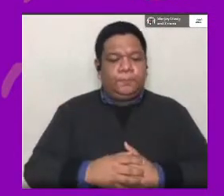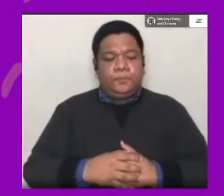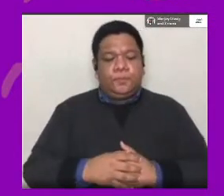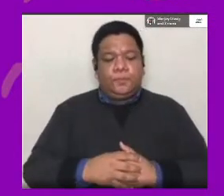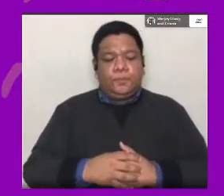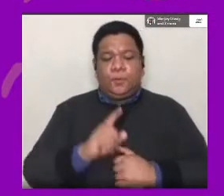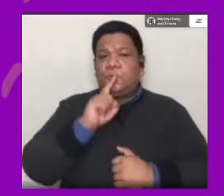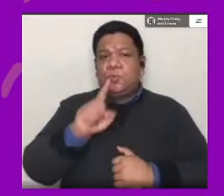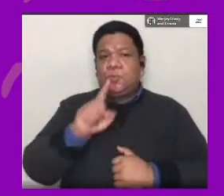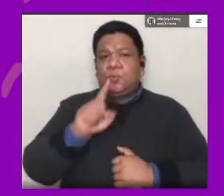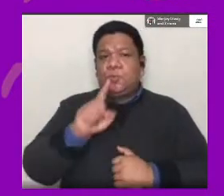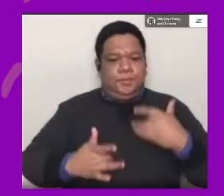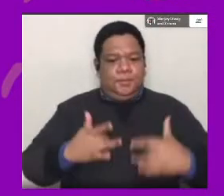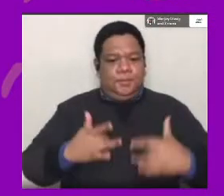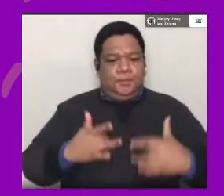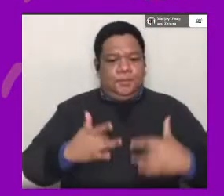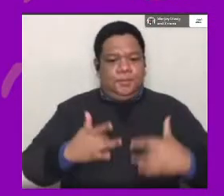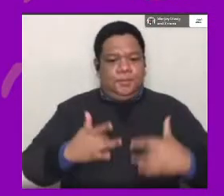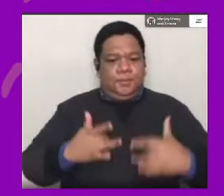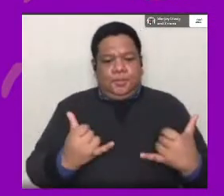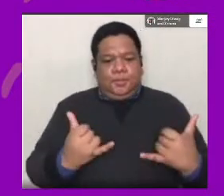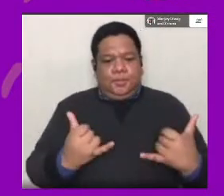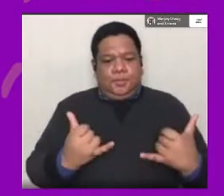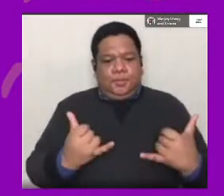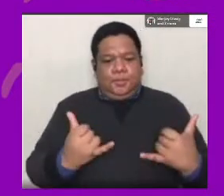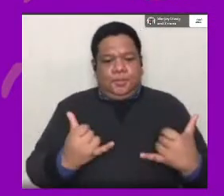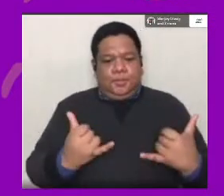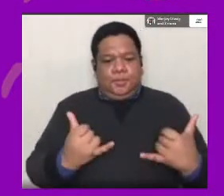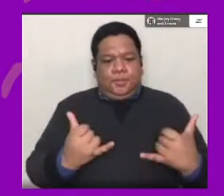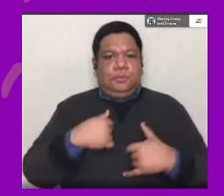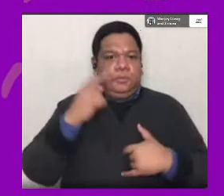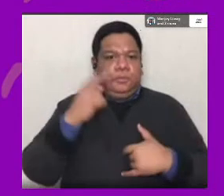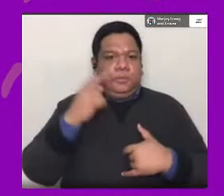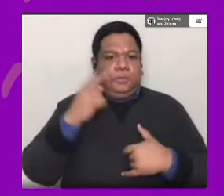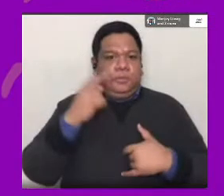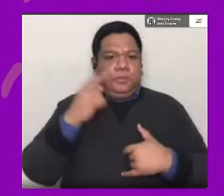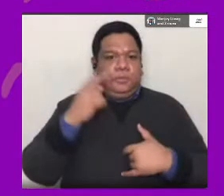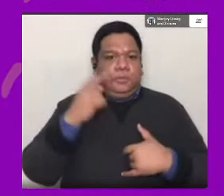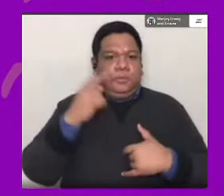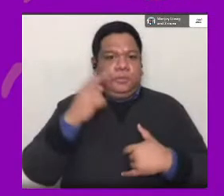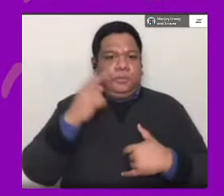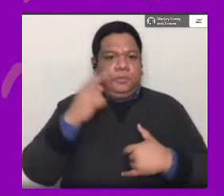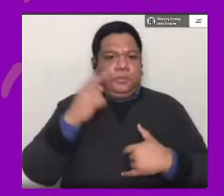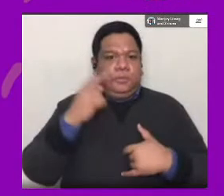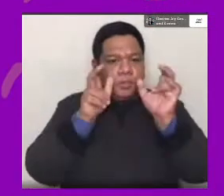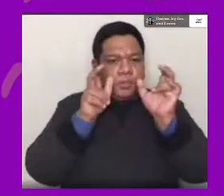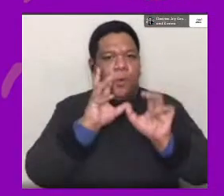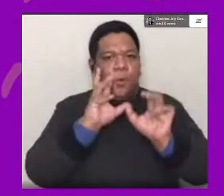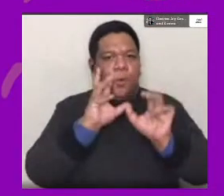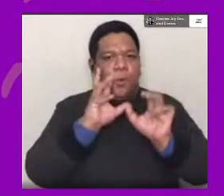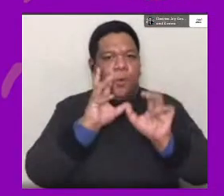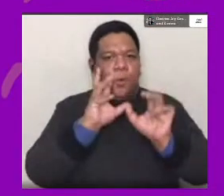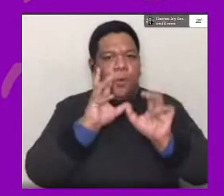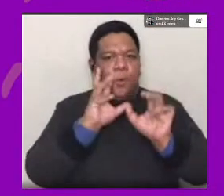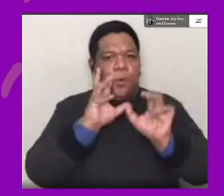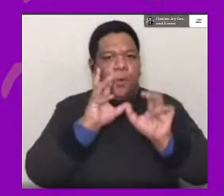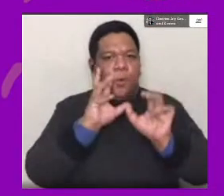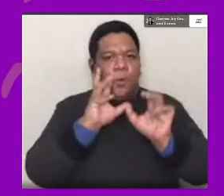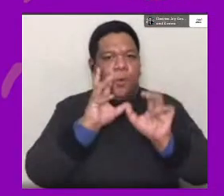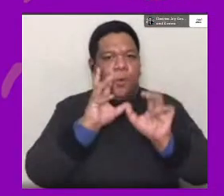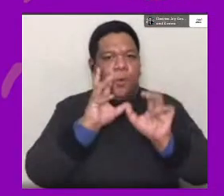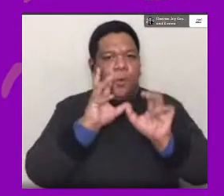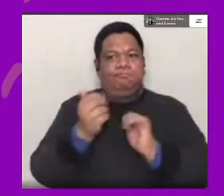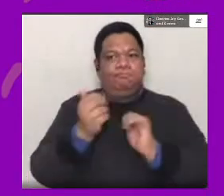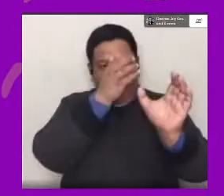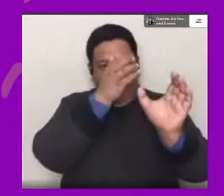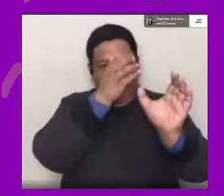excited about this next part. I think this is going to be fantastic to hear from the expert panels that we've put together.